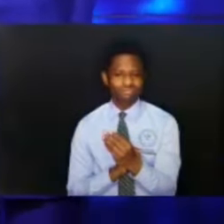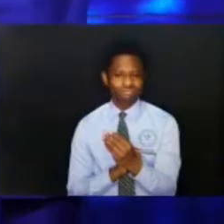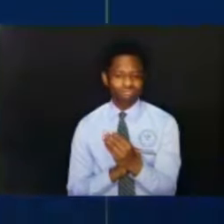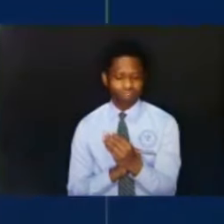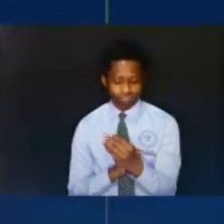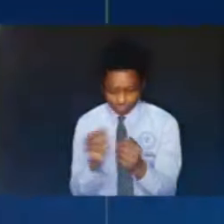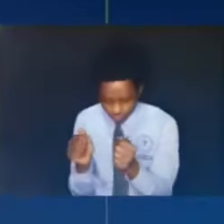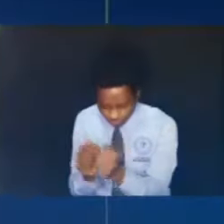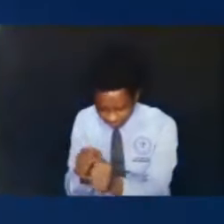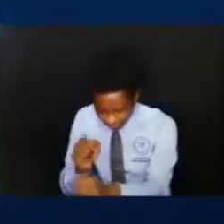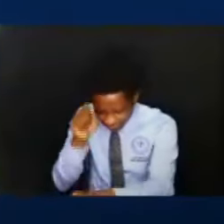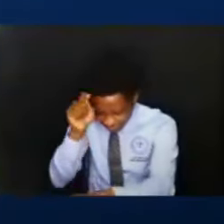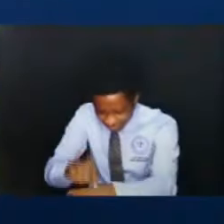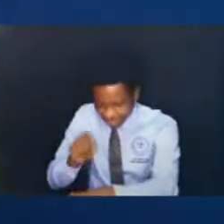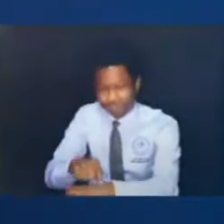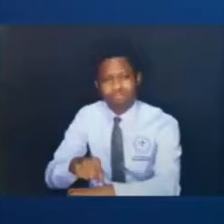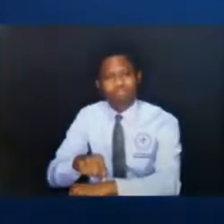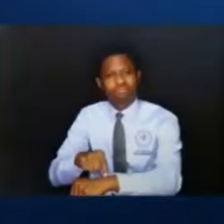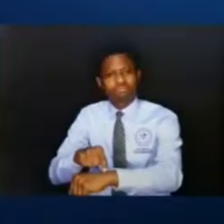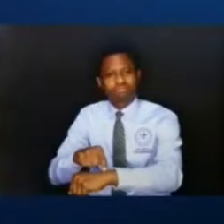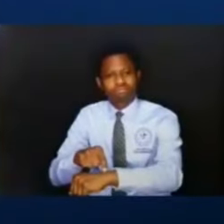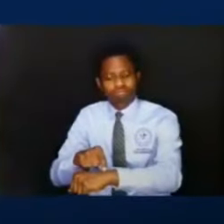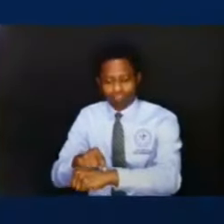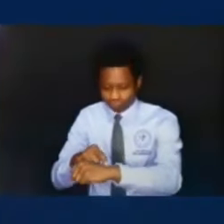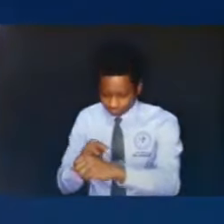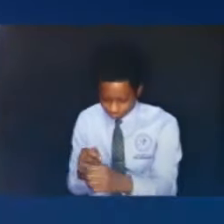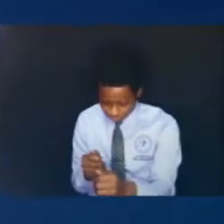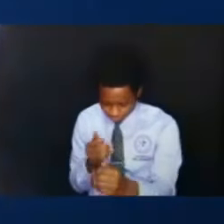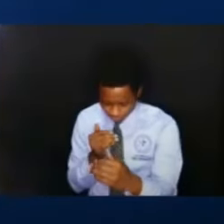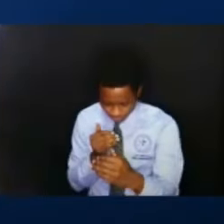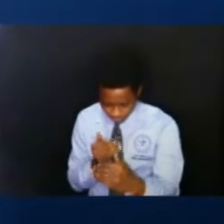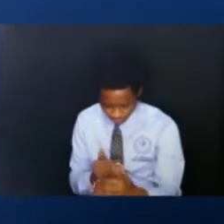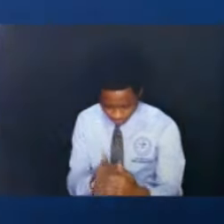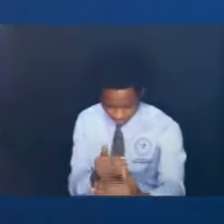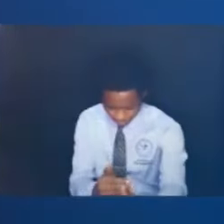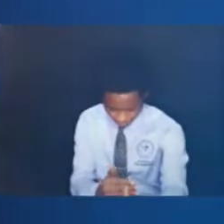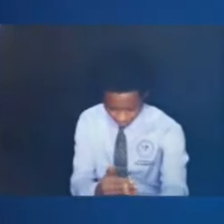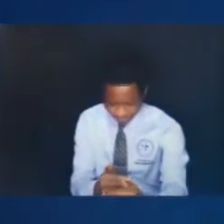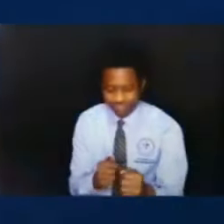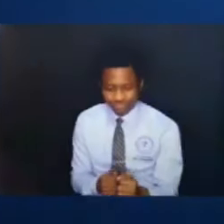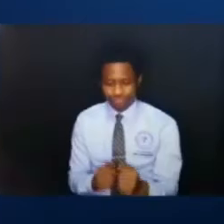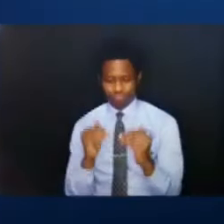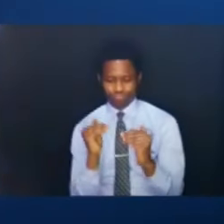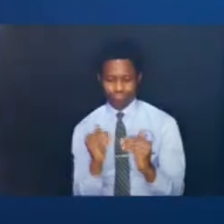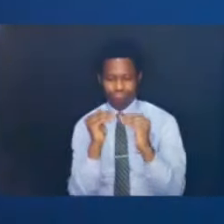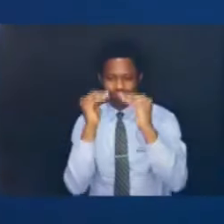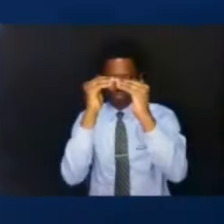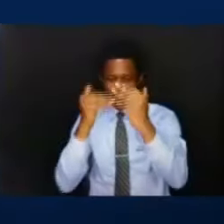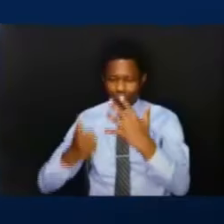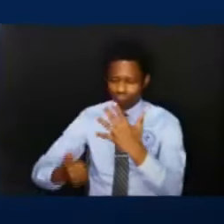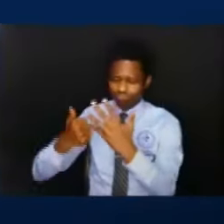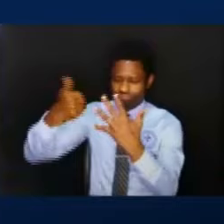to time, e brimpo eno ne di bre no anim kan ni senia yesi ahyehye normal no rank eni senia normal edidi di